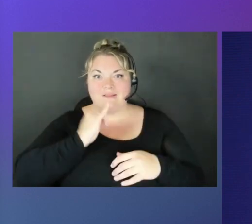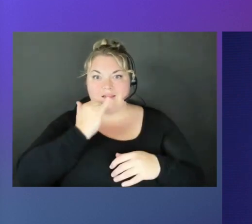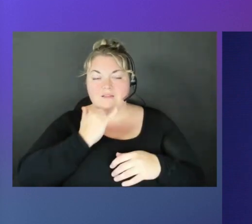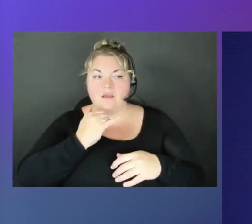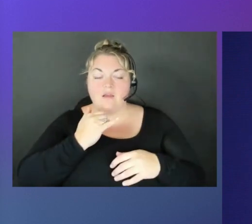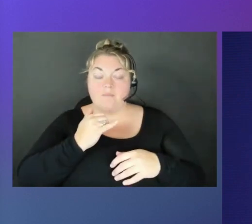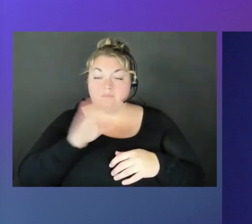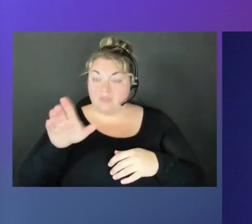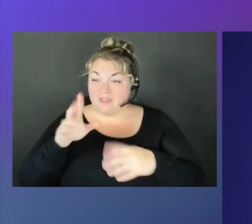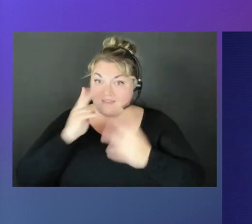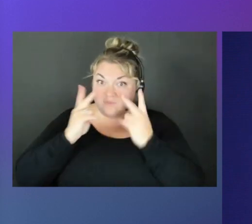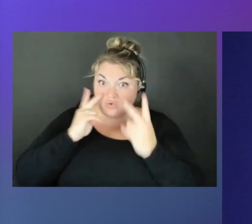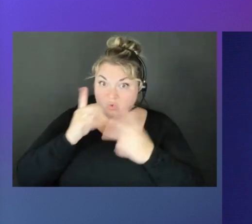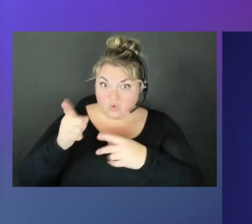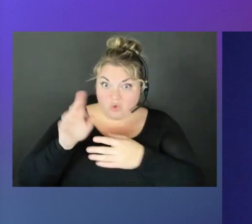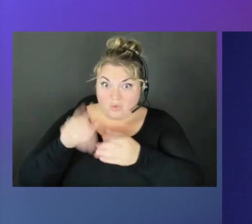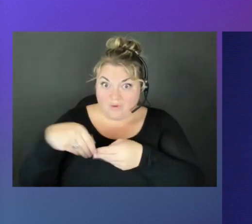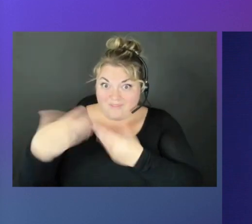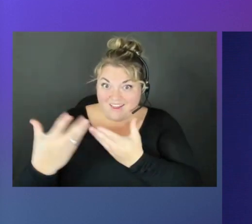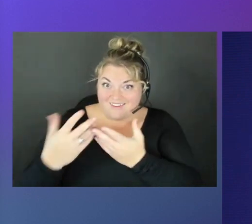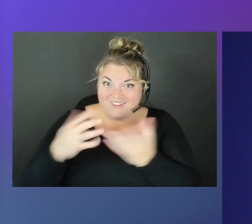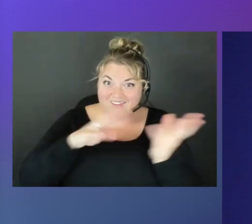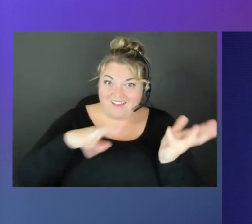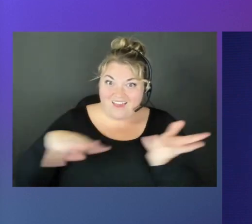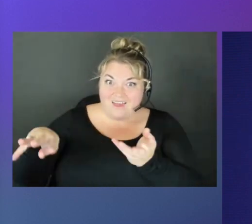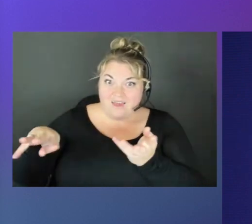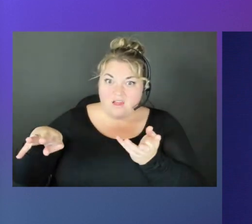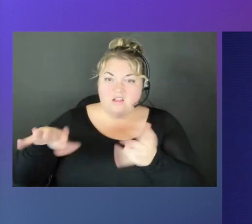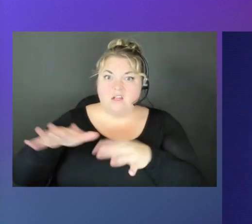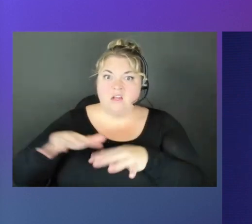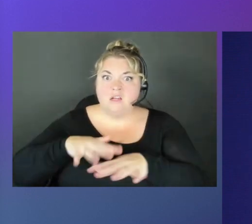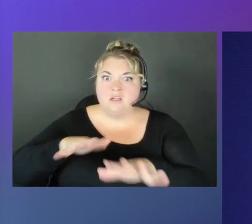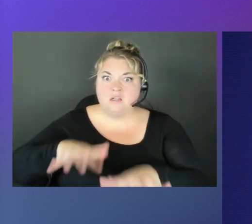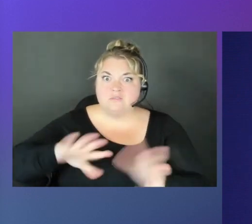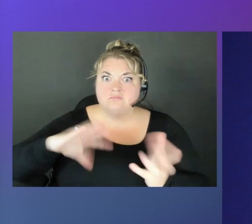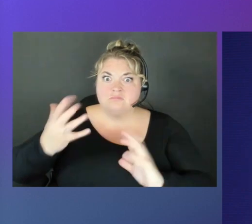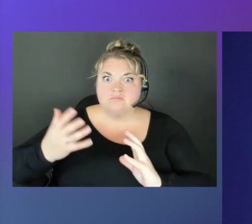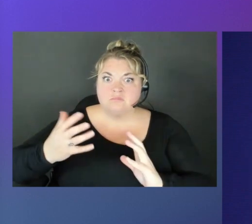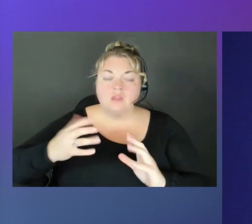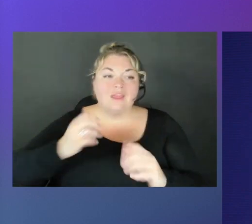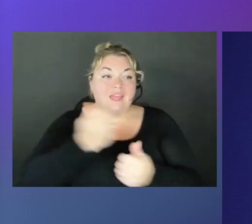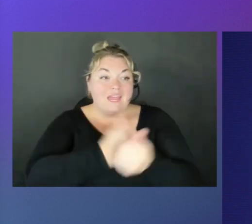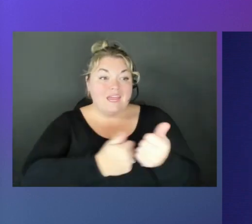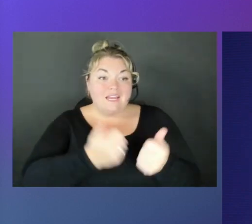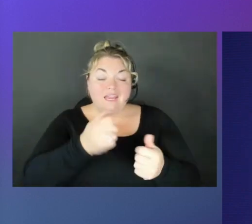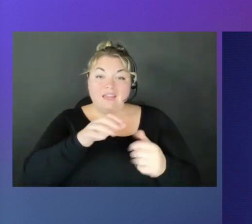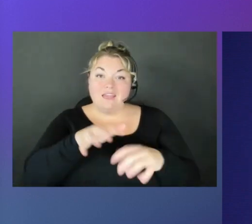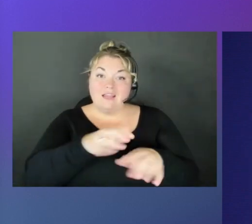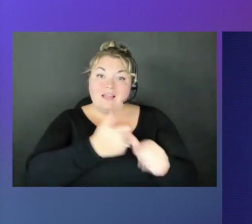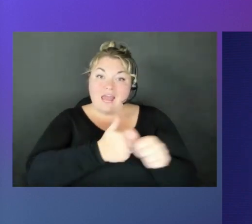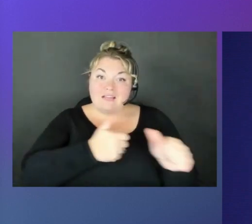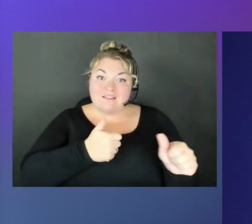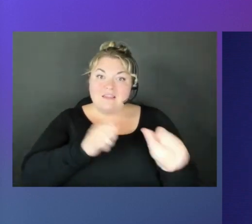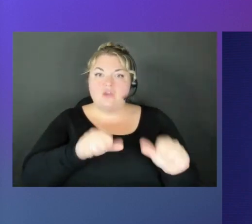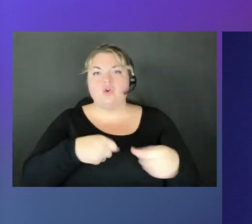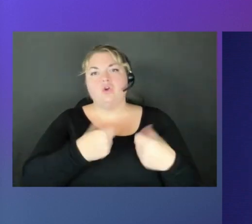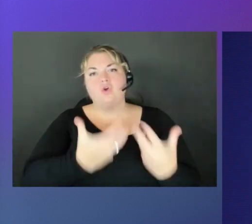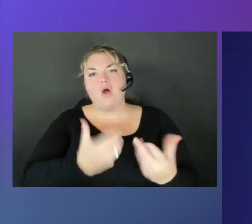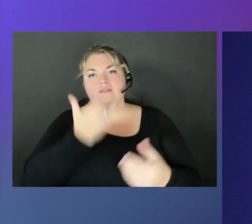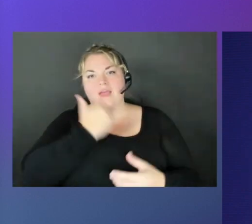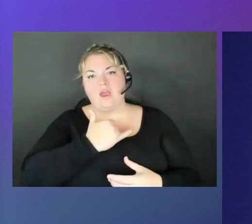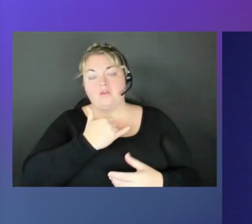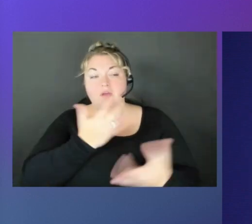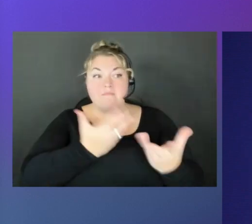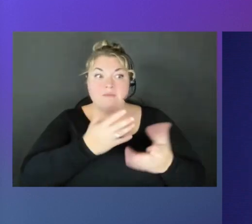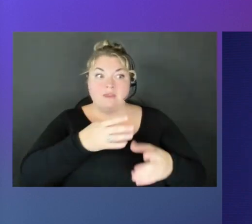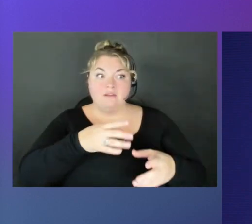you provided to us, any kind of latency in this overall workflow could lead to errors, whether that's in delaying the overall fulfillment